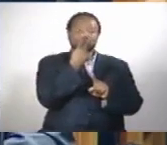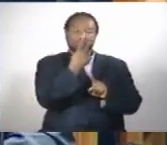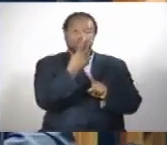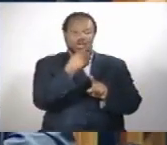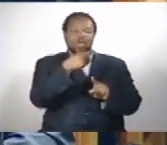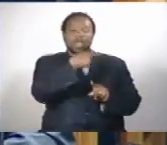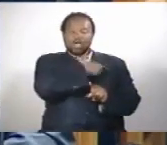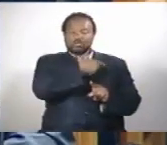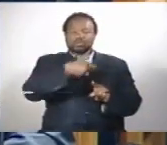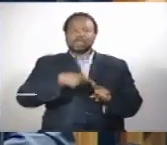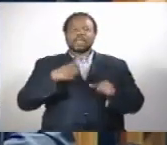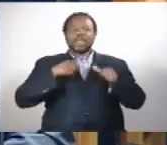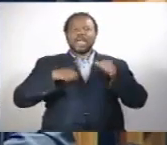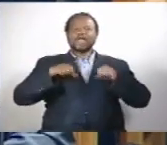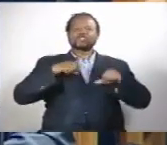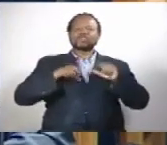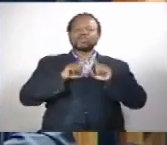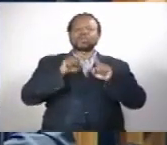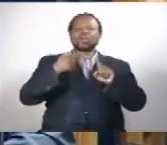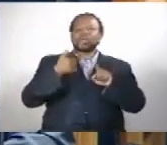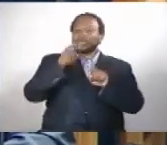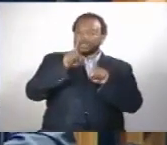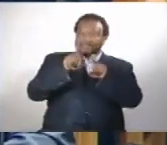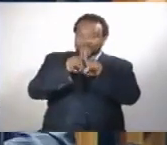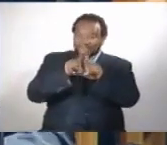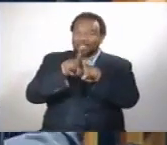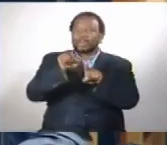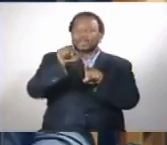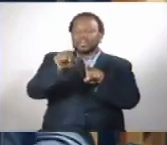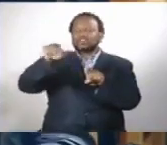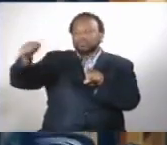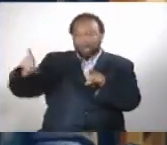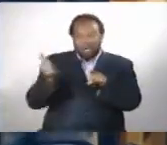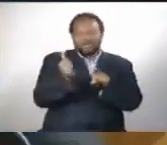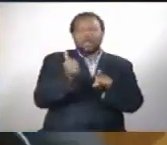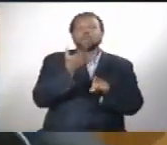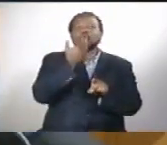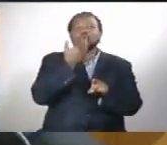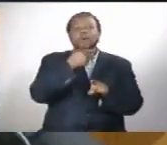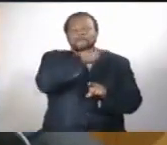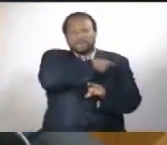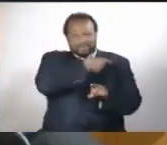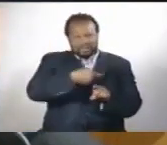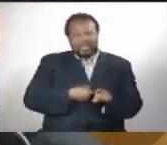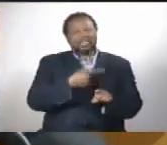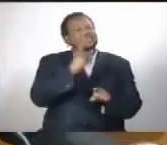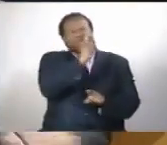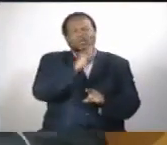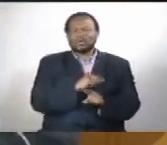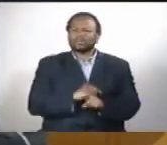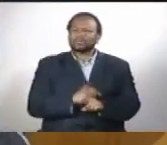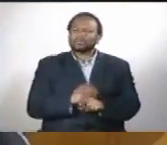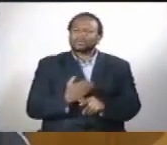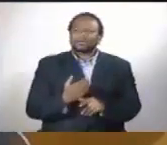by coincidence, the same person who appointed his wife. That's the reality. That's no, the Honourable